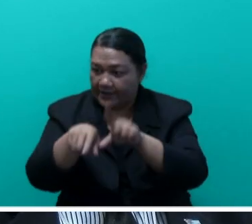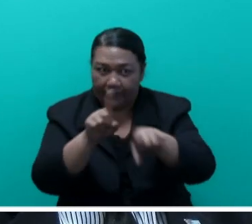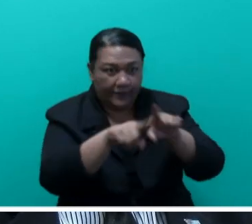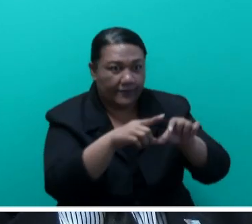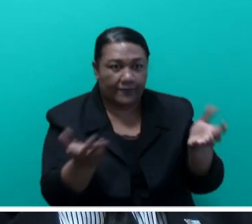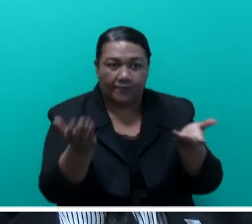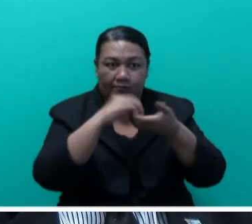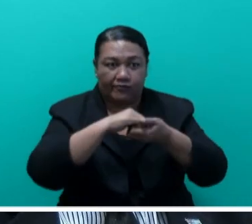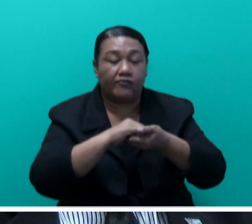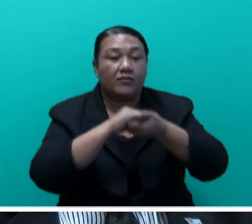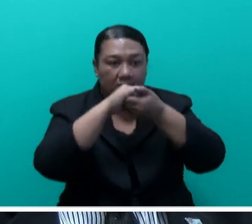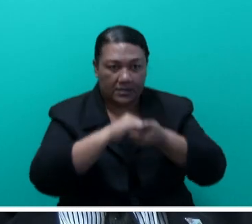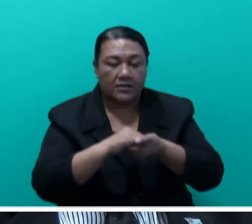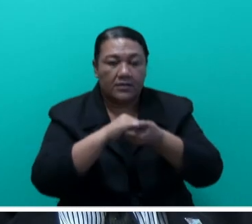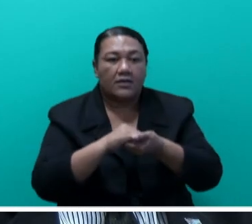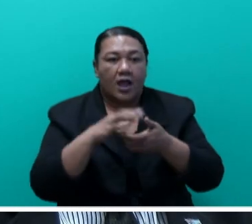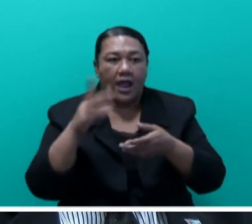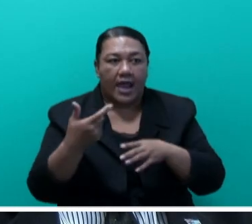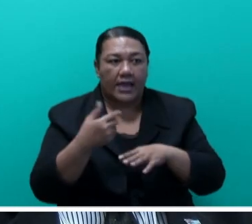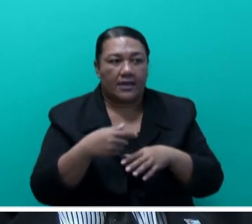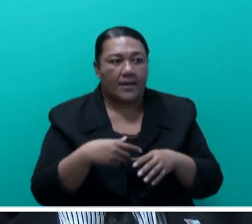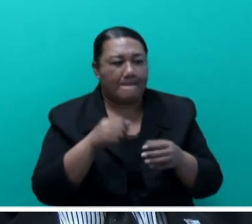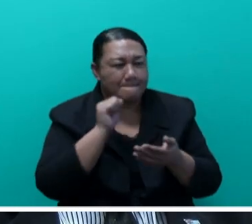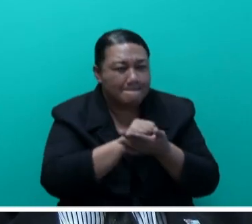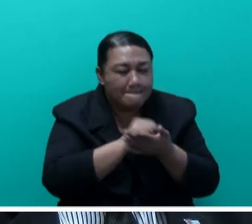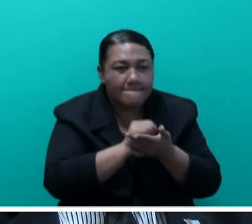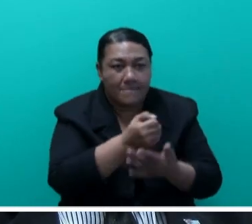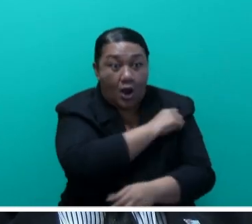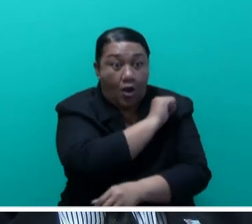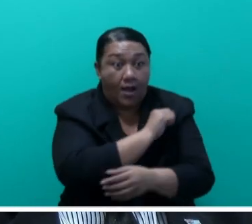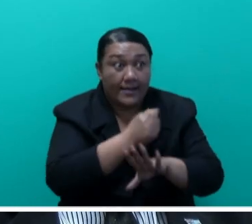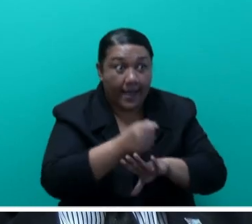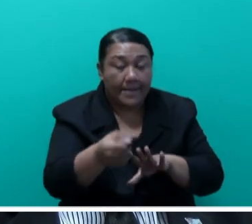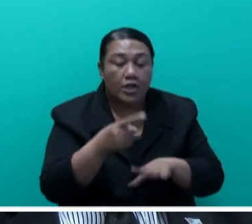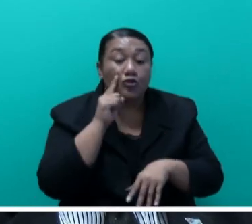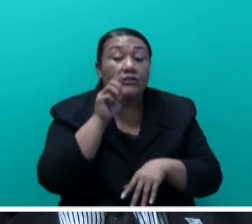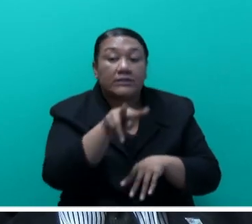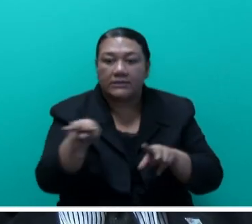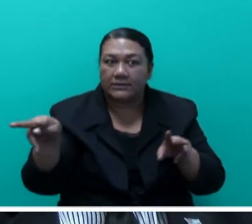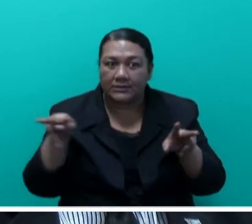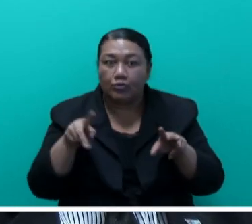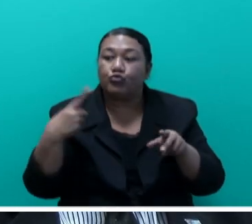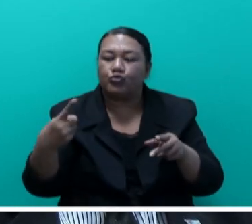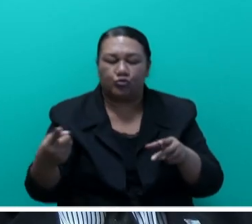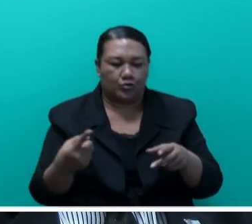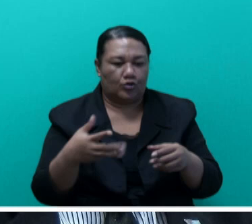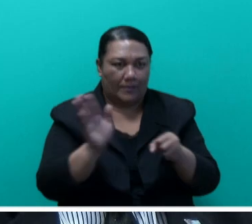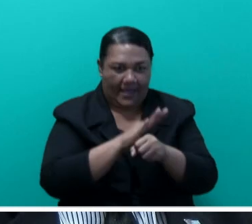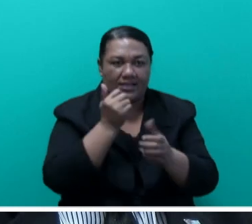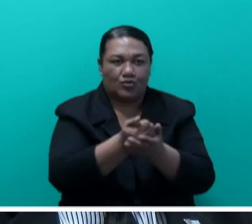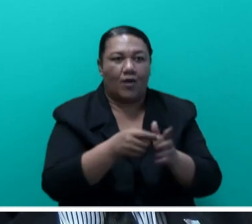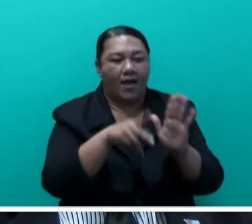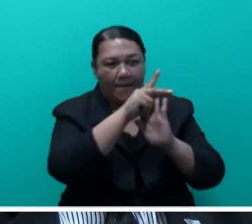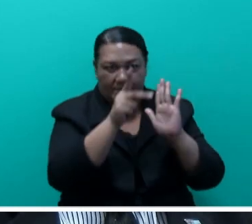established a robust governance and organizational structure to oversee the execution of the policy.